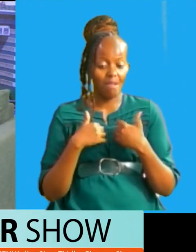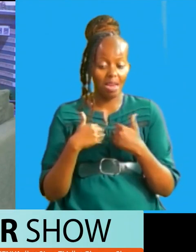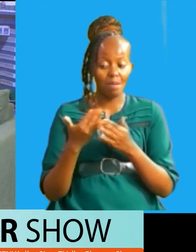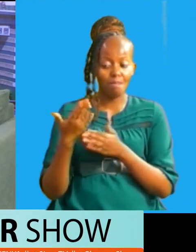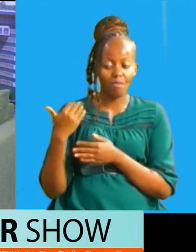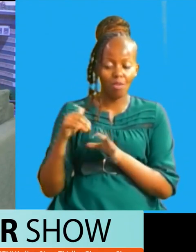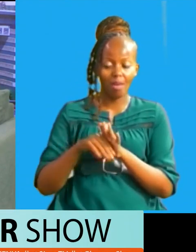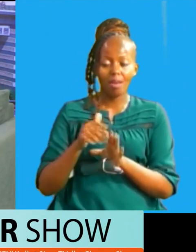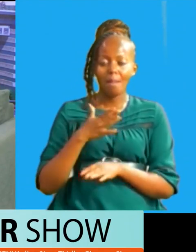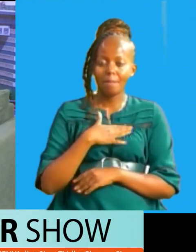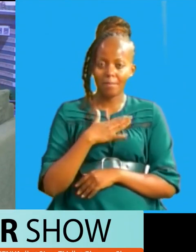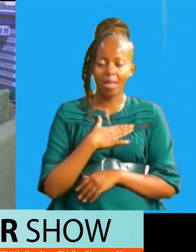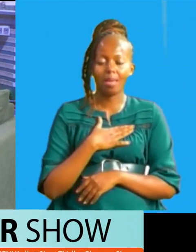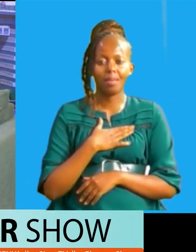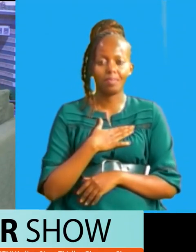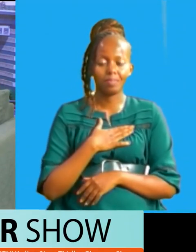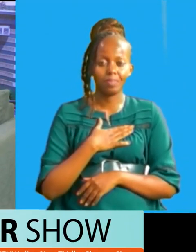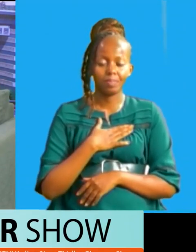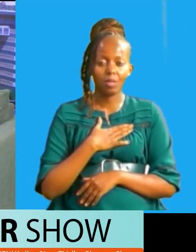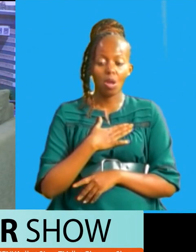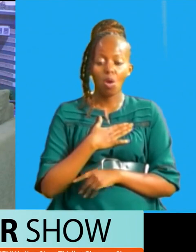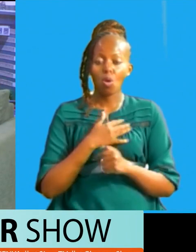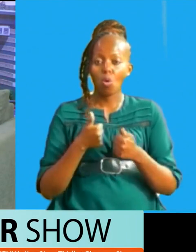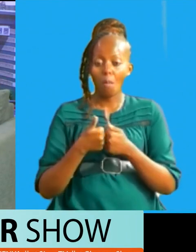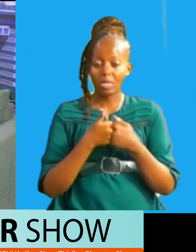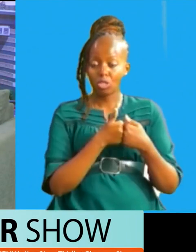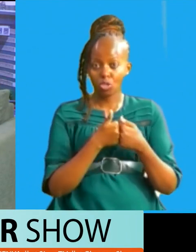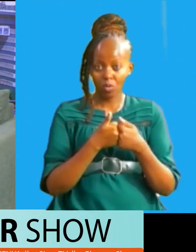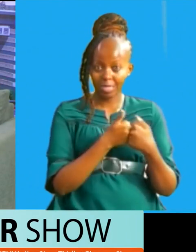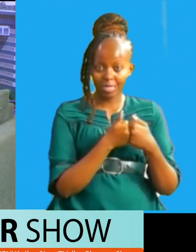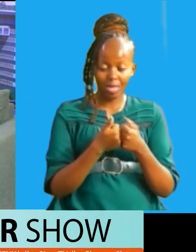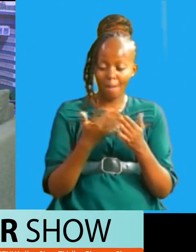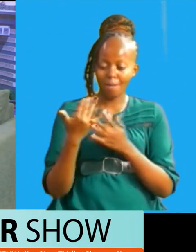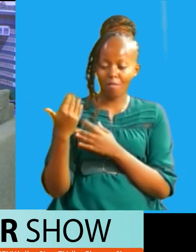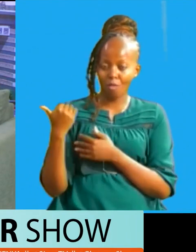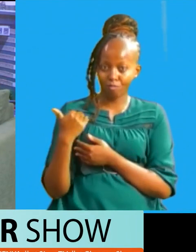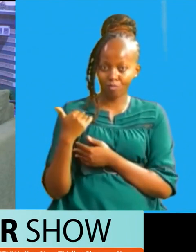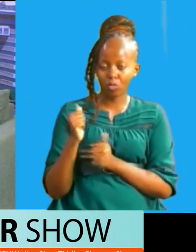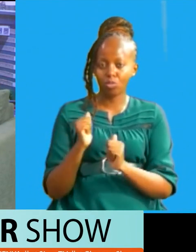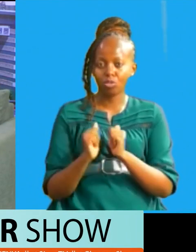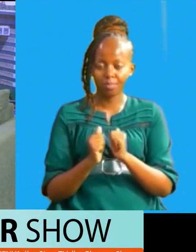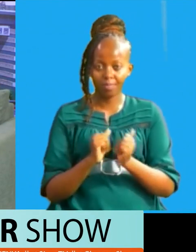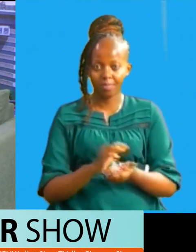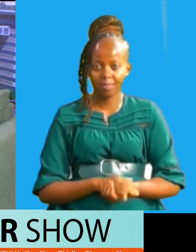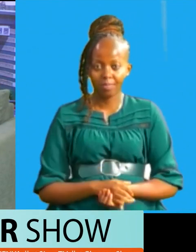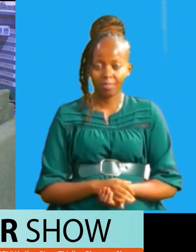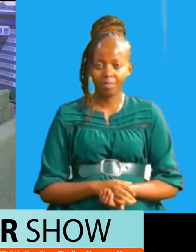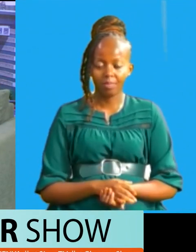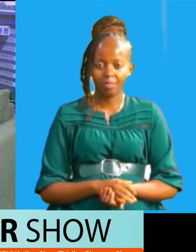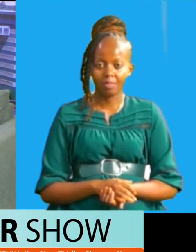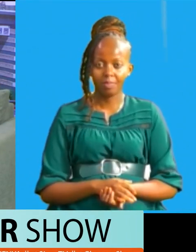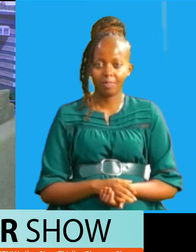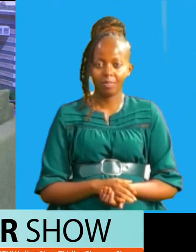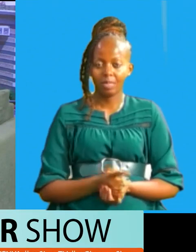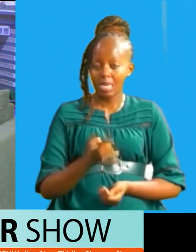in my in my pageant days is, I can say,